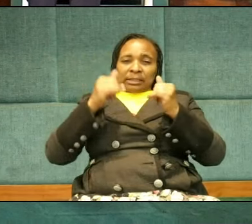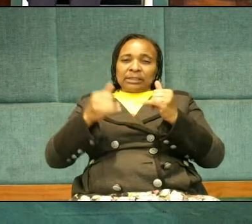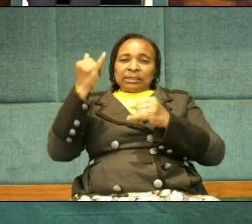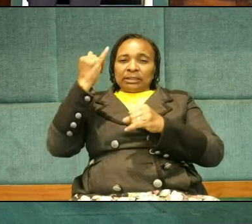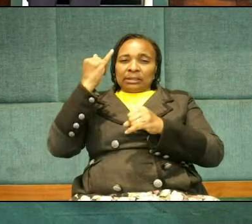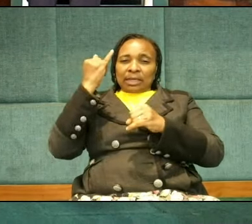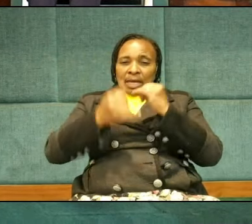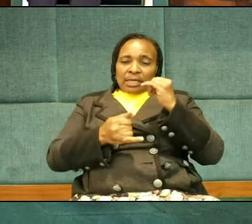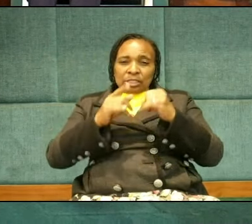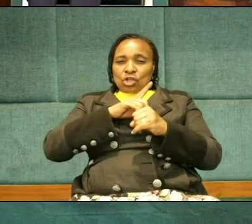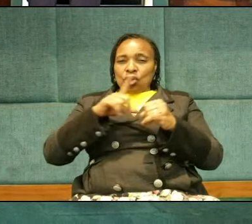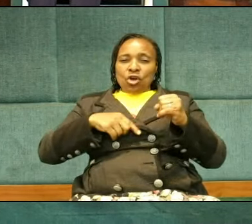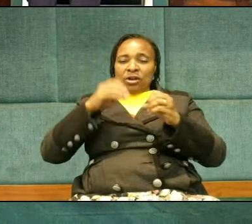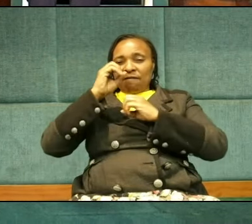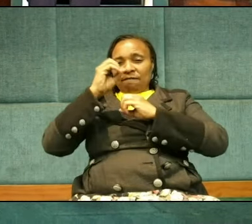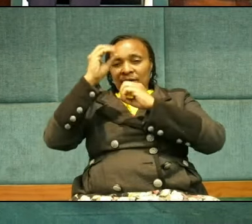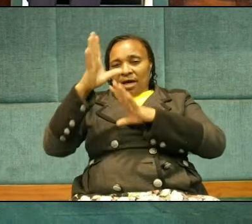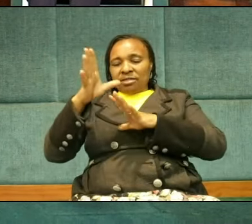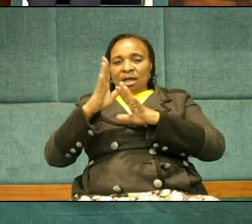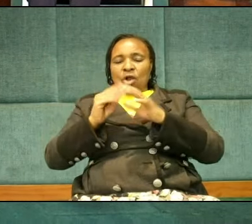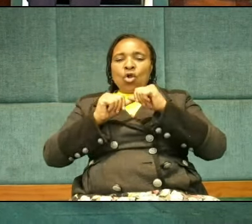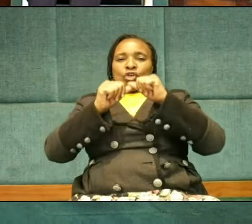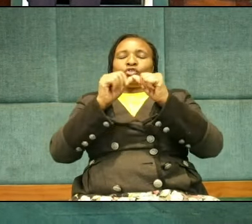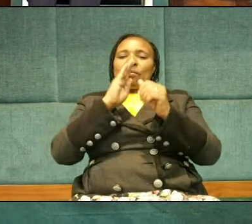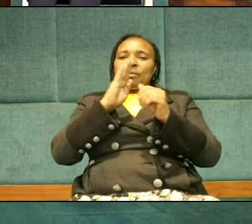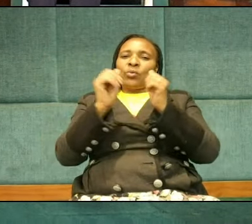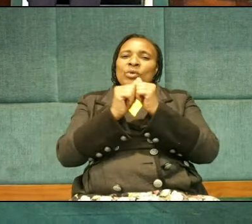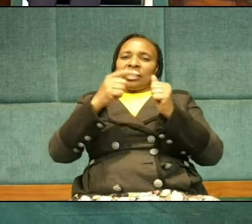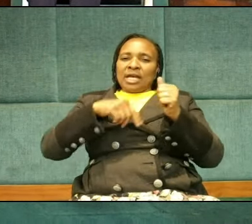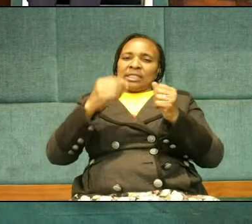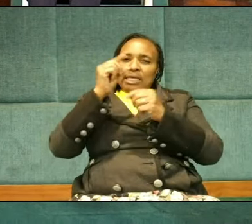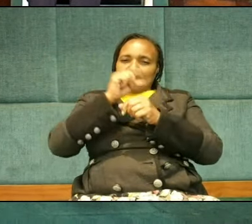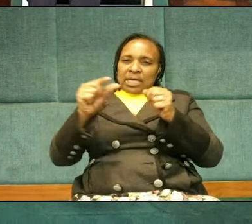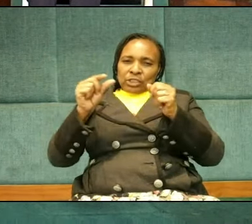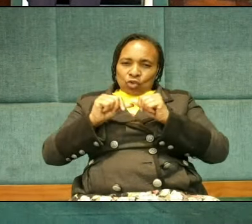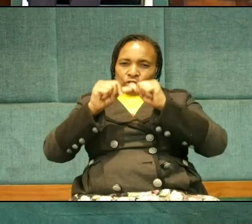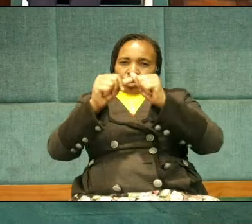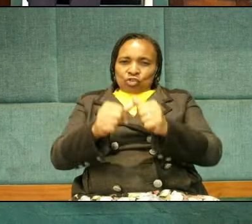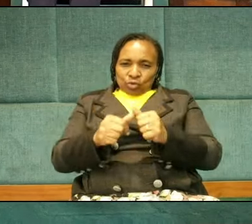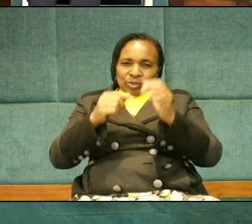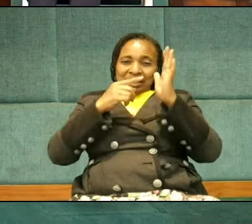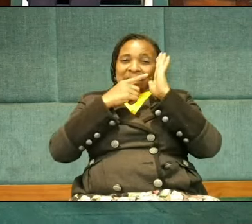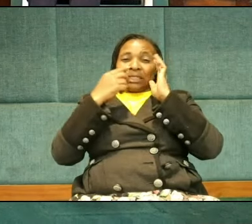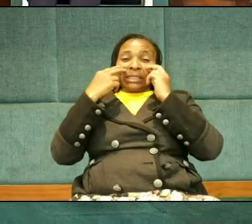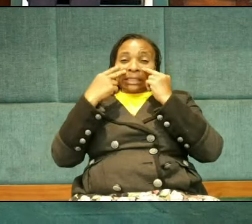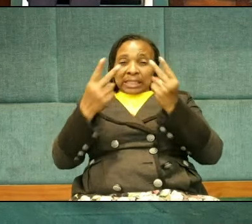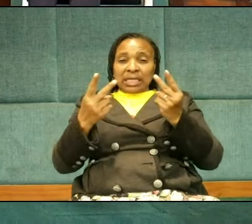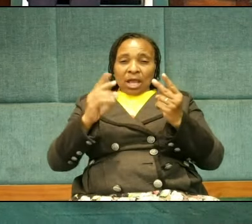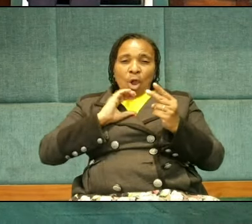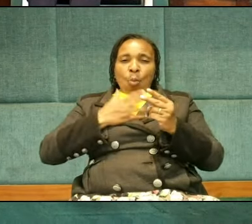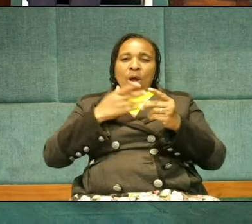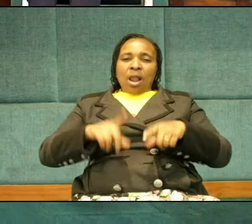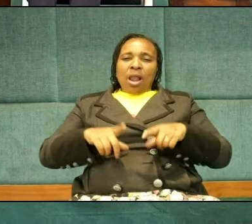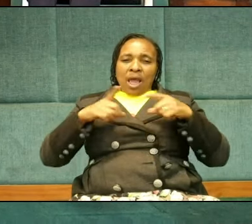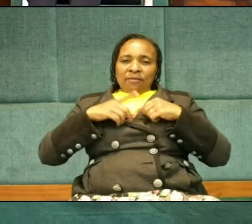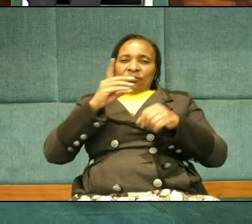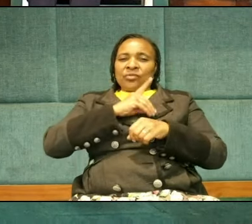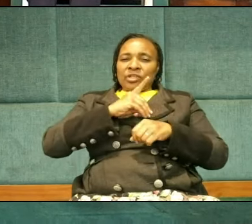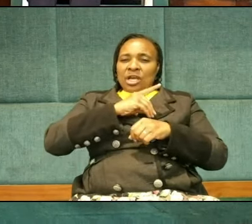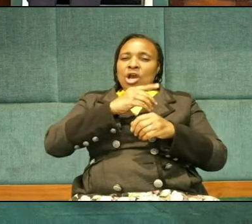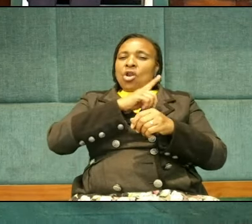it, Lord. Father, may you continue being with us and may your grace be continue being seen in our lives, dear Lord. Be with us